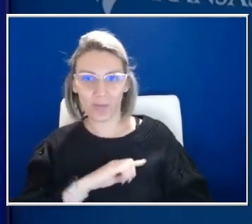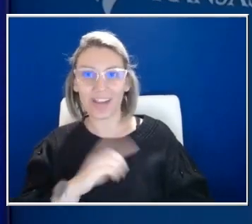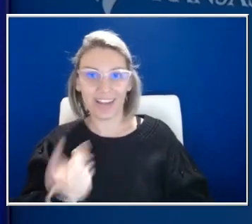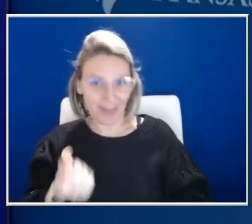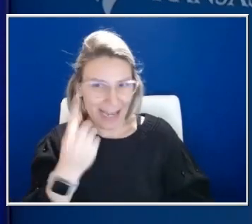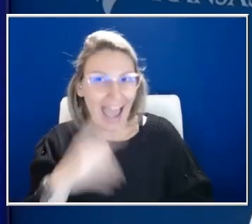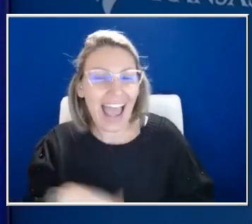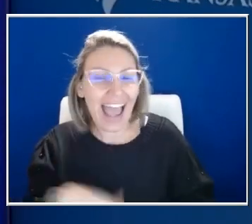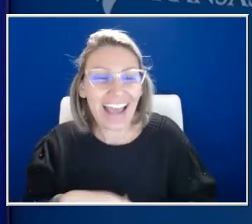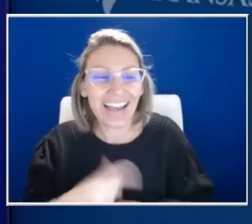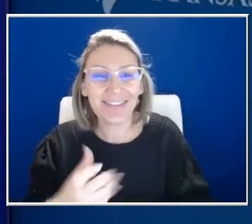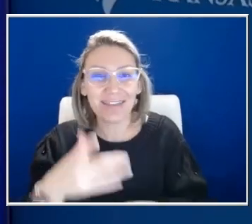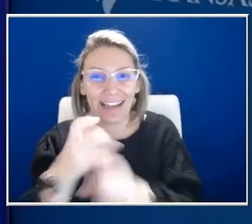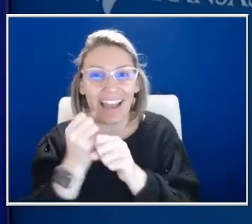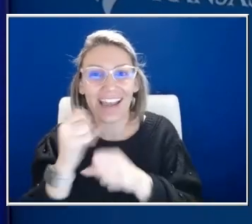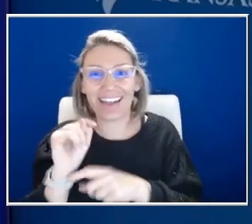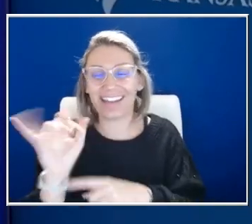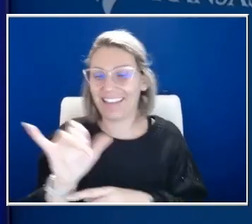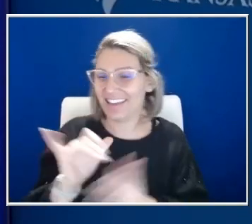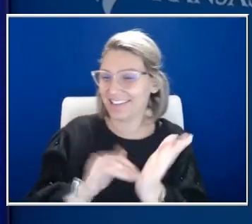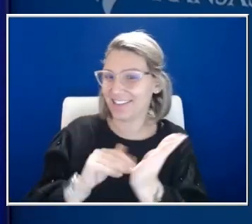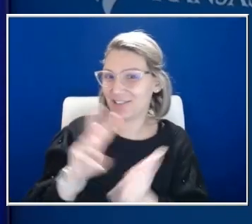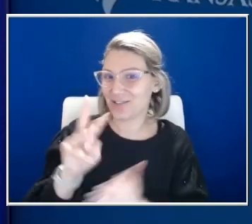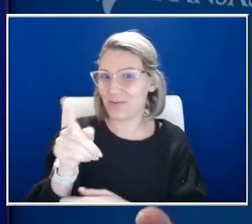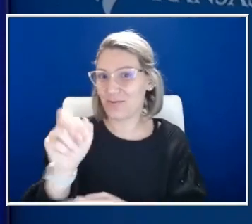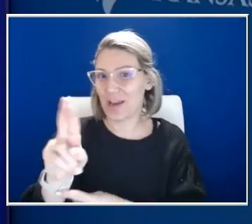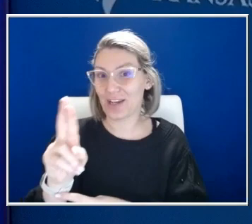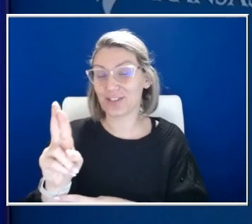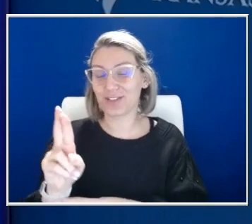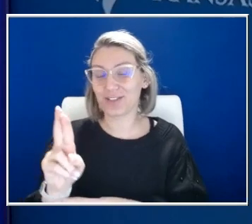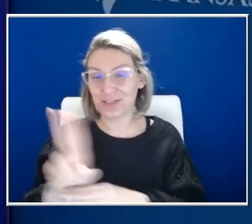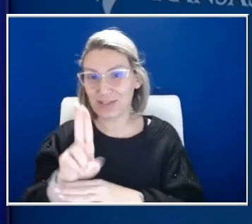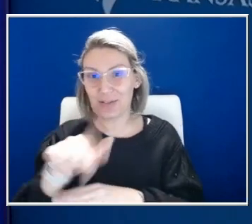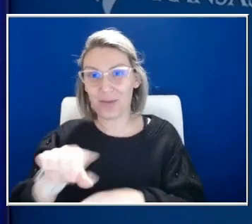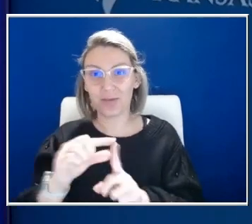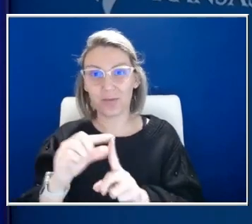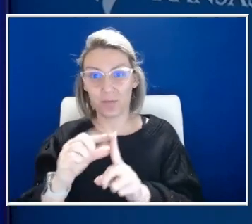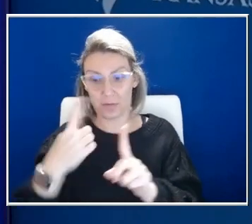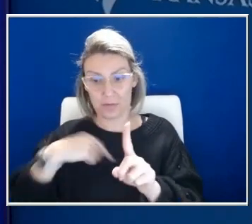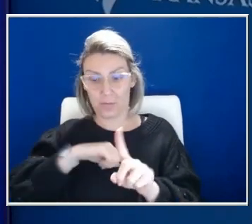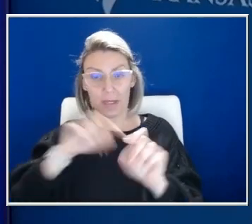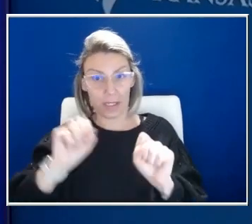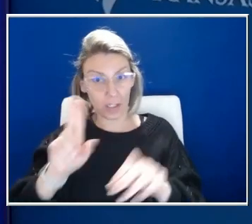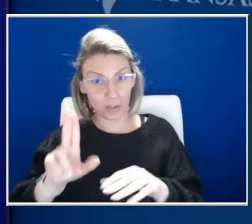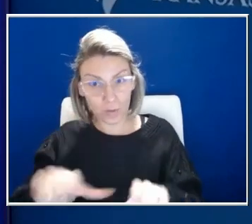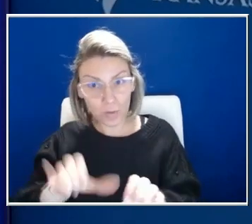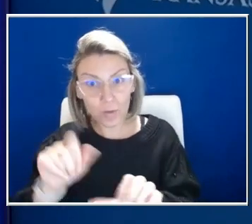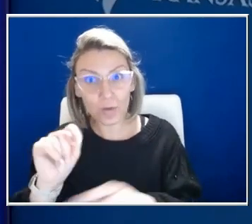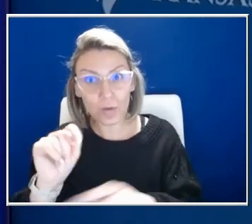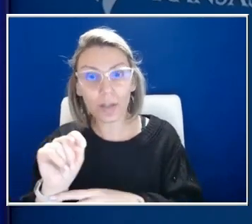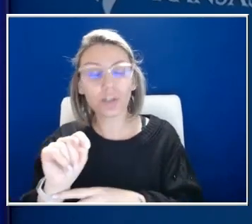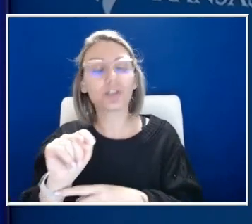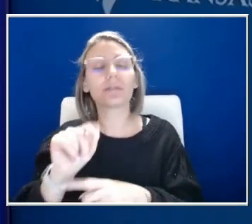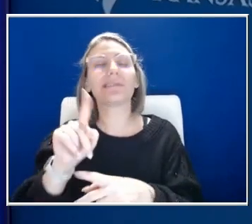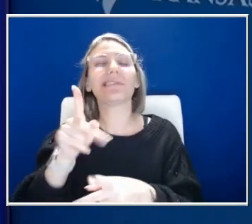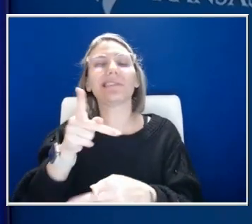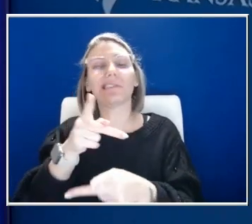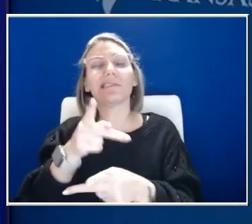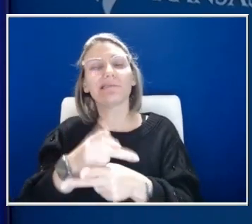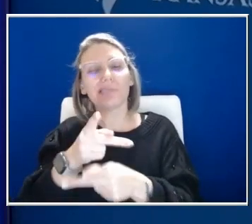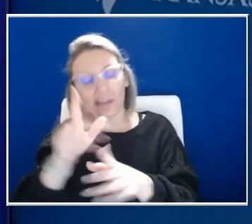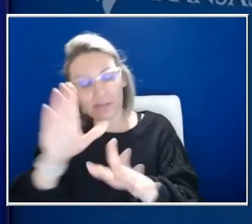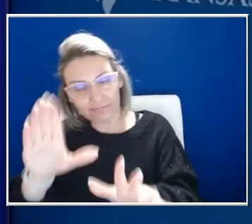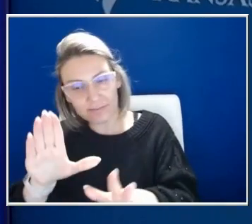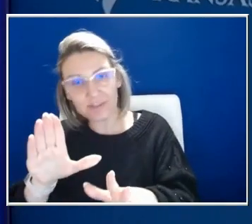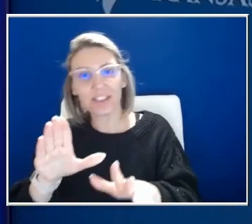like Dr. Wagner said, although I didn't use those words, but I basically said, we can do this. We just have to take our time, take a step back,